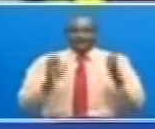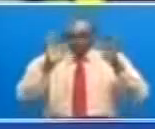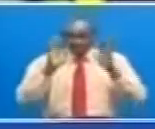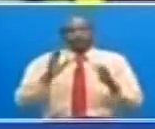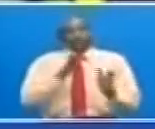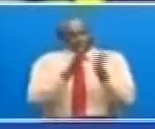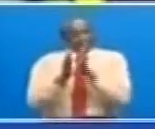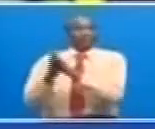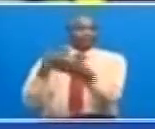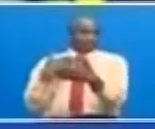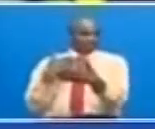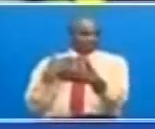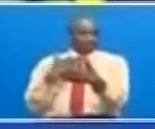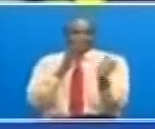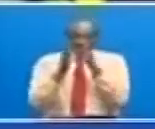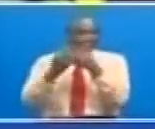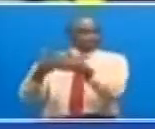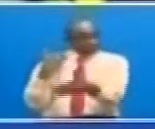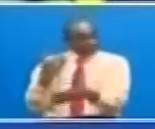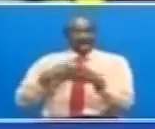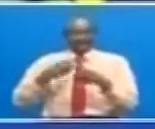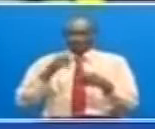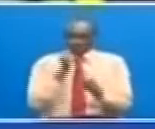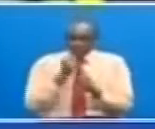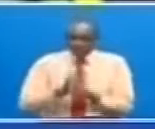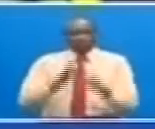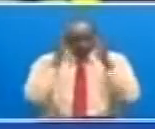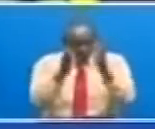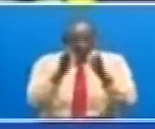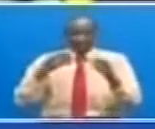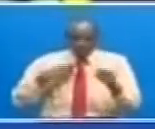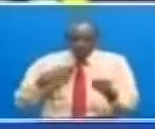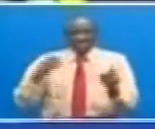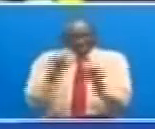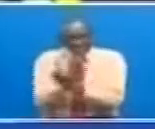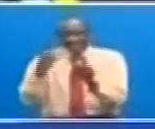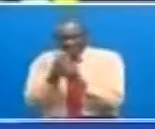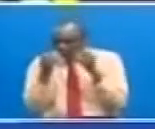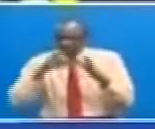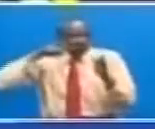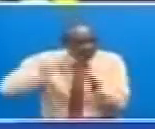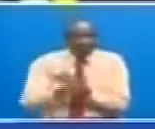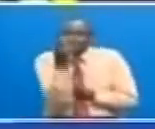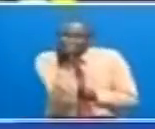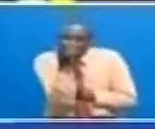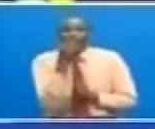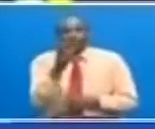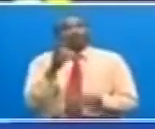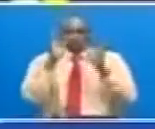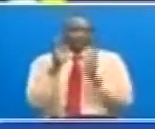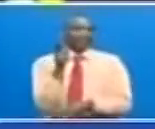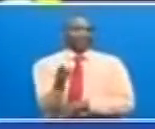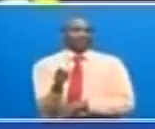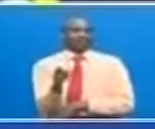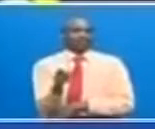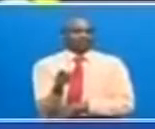early. Planning early and paying attention to the minutest detail, and not